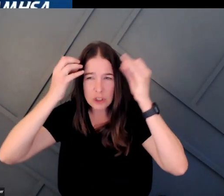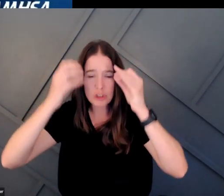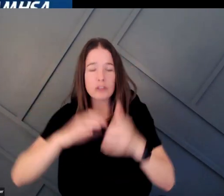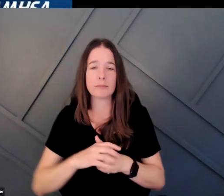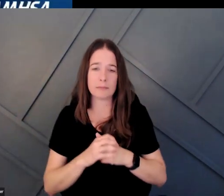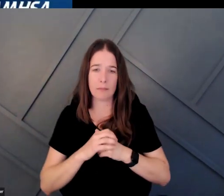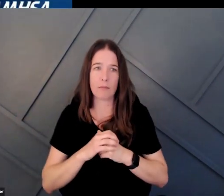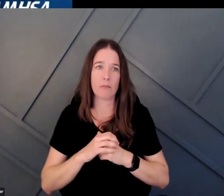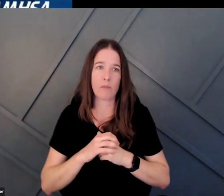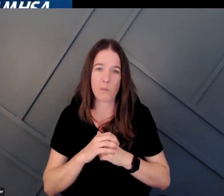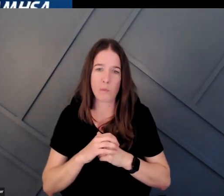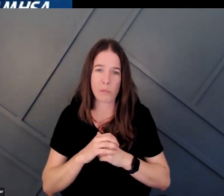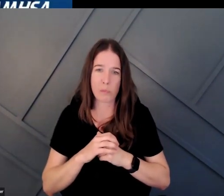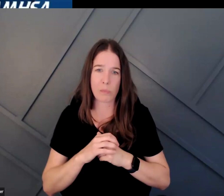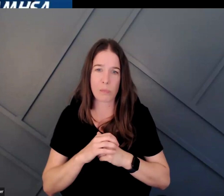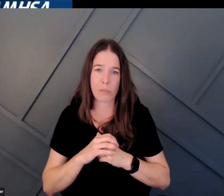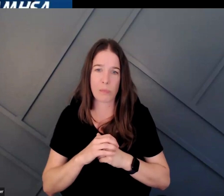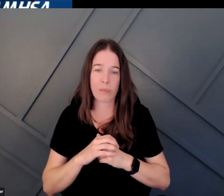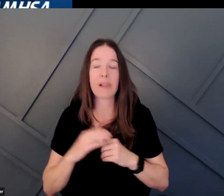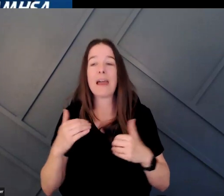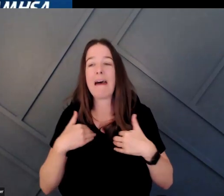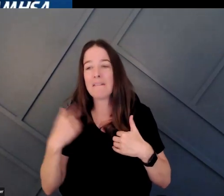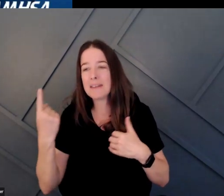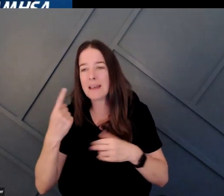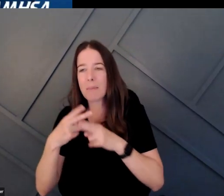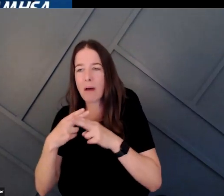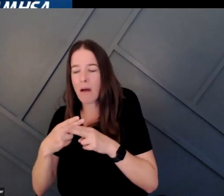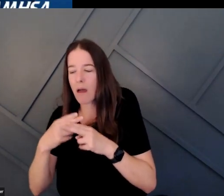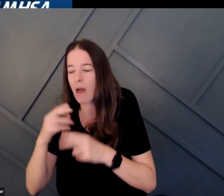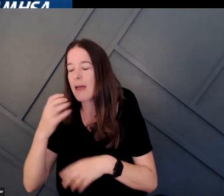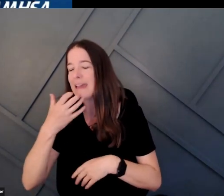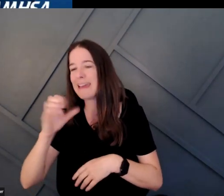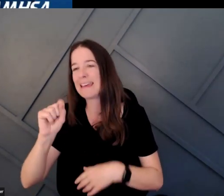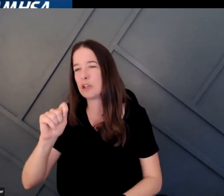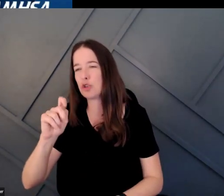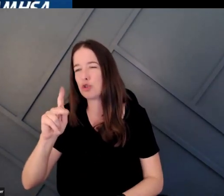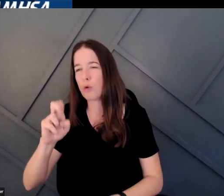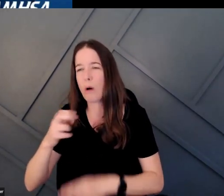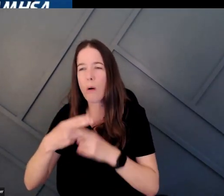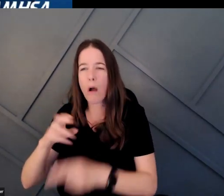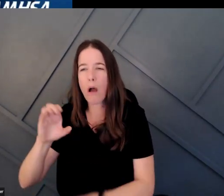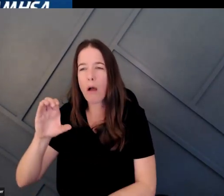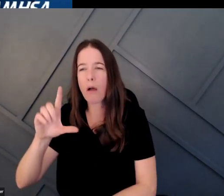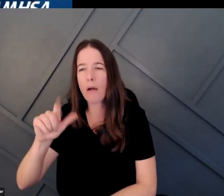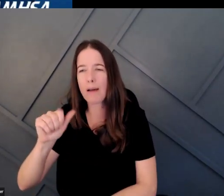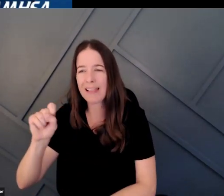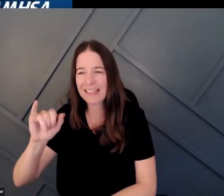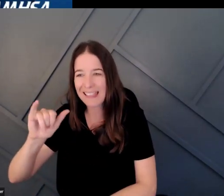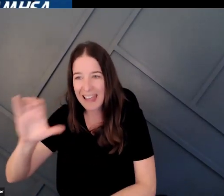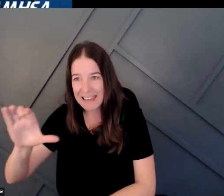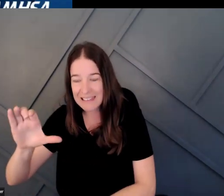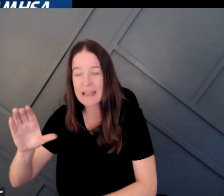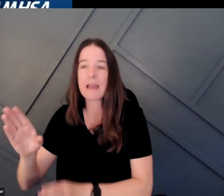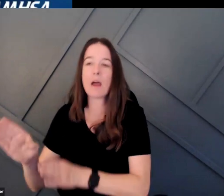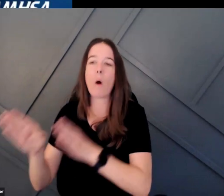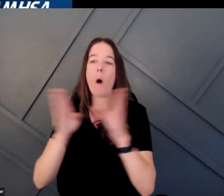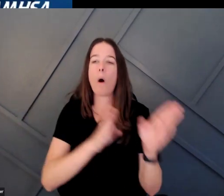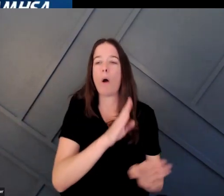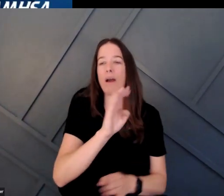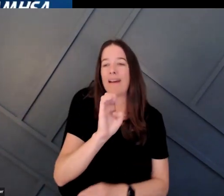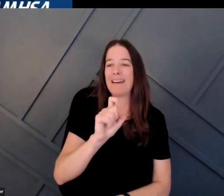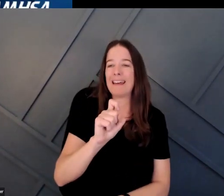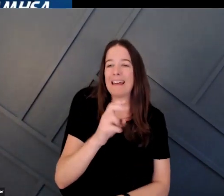and experience of heat stroke that's called classic, and then there's one that's called exertion when you're exercising. So in some of